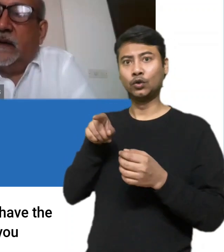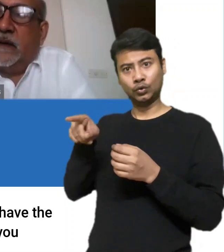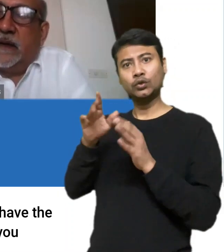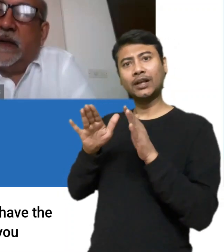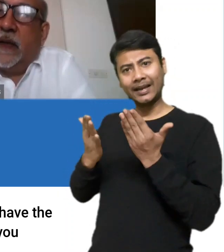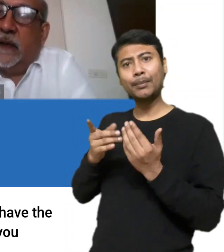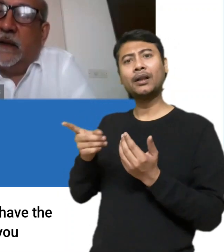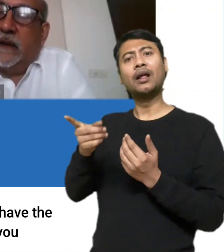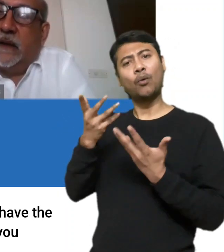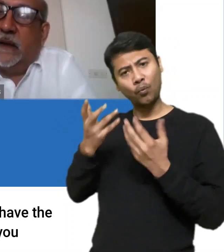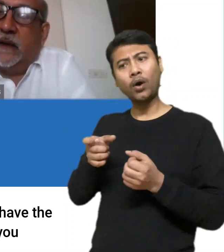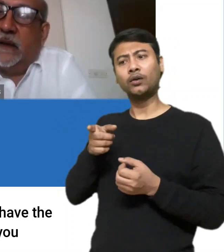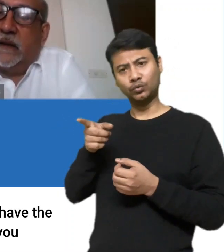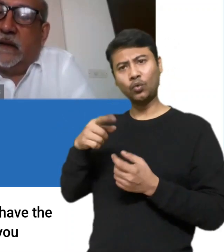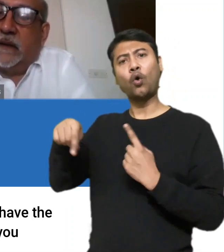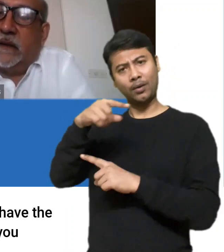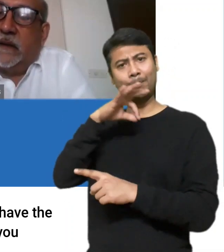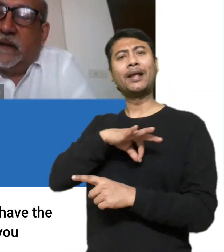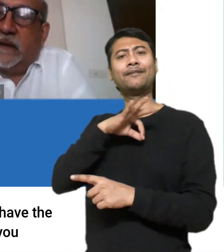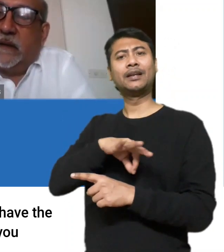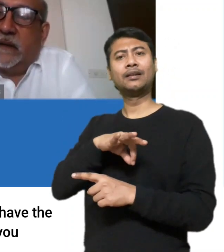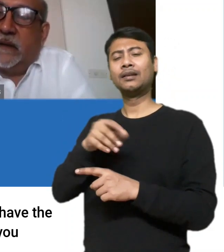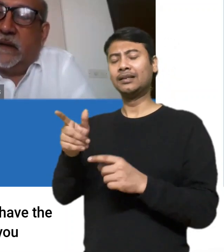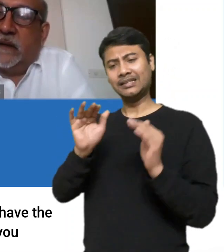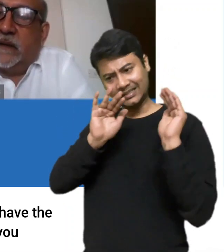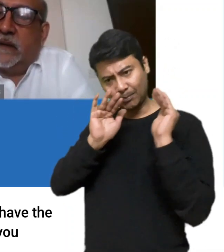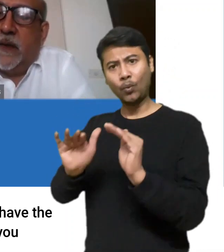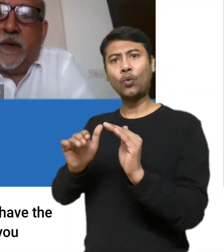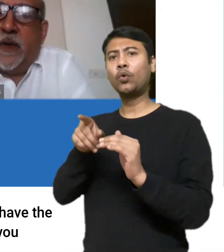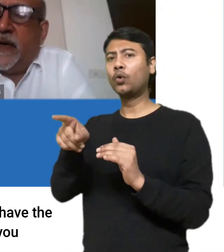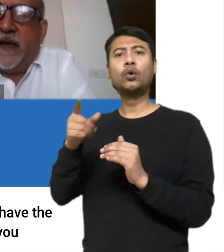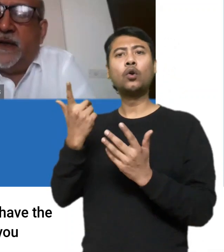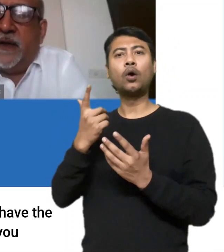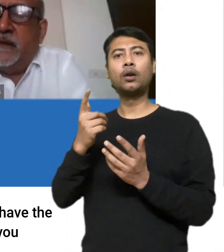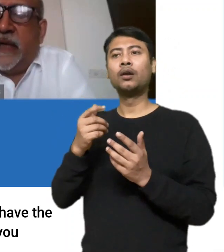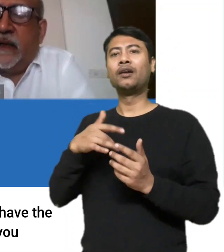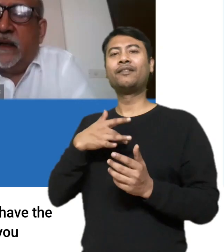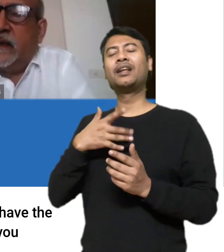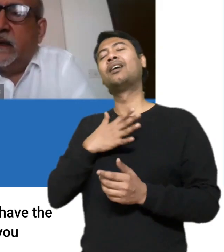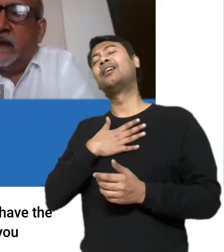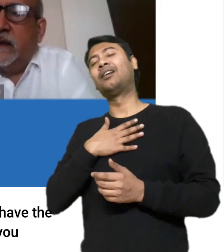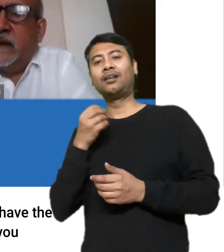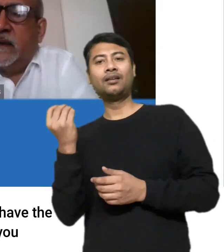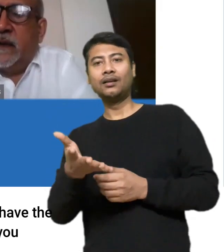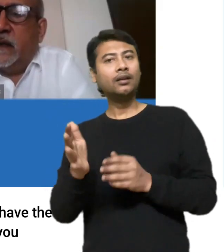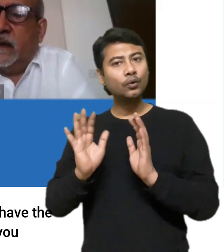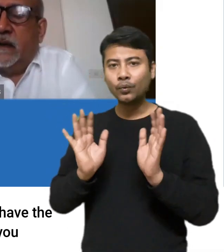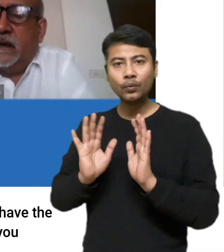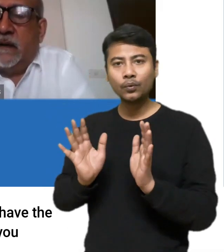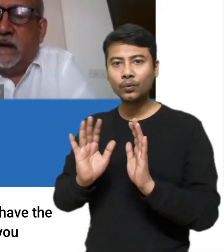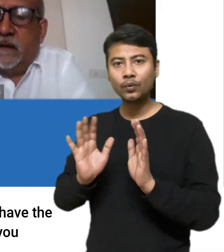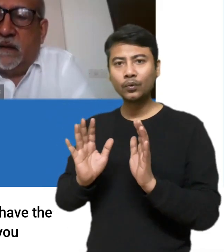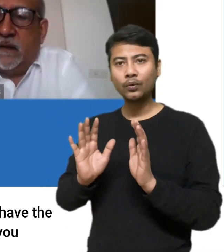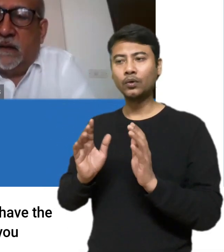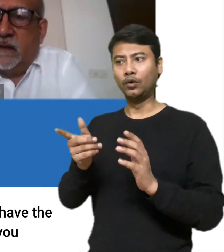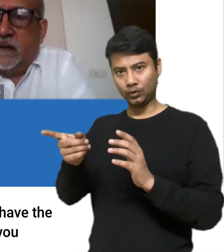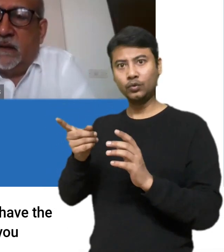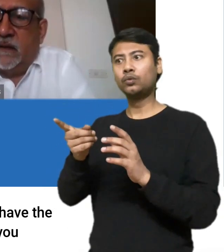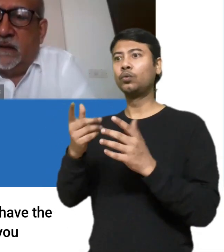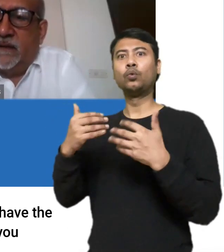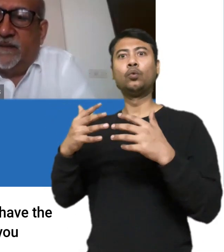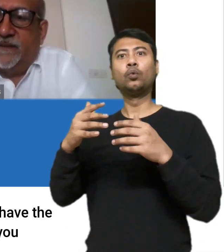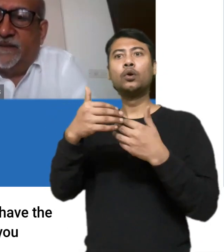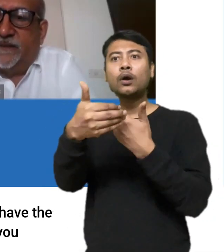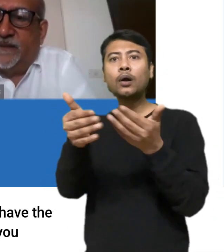yeah, It's not yeah. a charity product. You have the No, real no. beneficiary and real impact. So we want